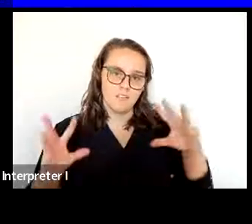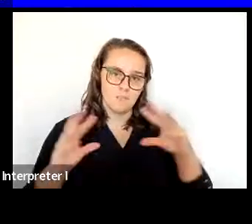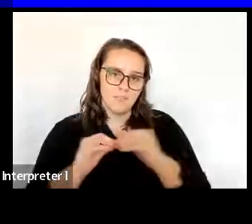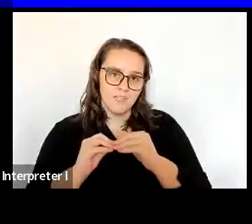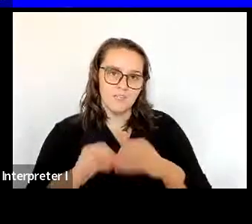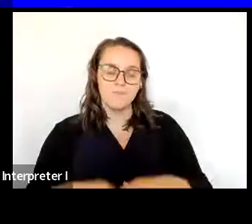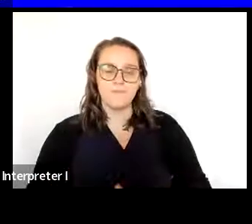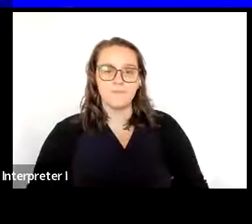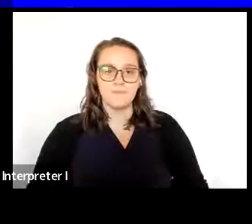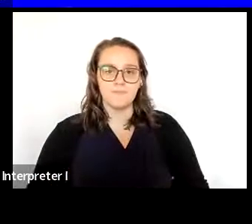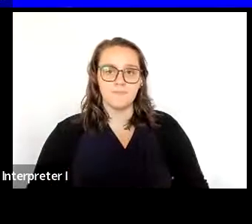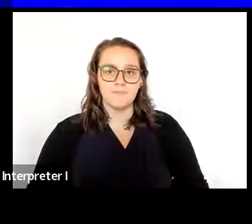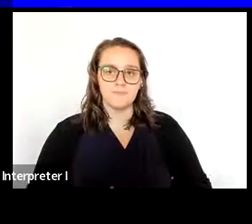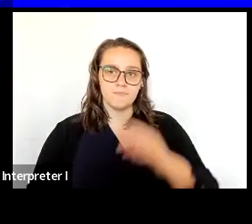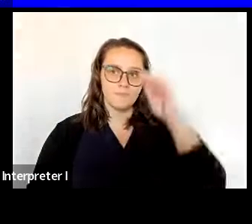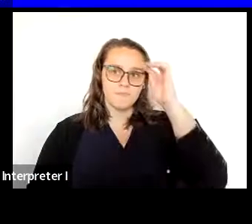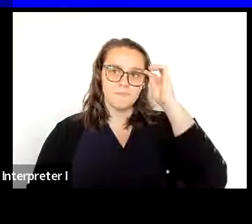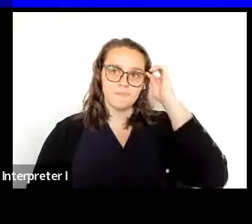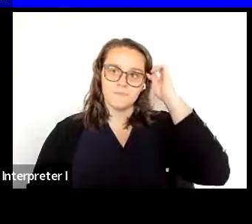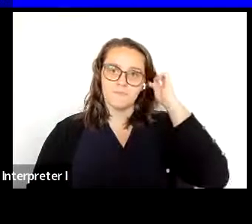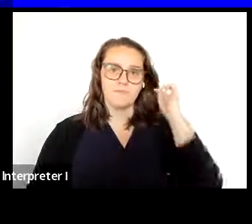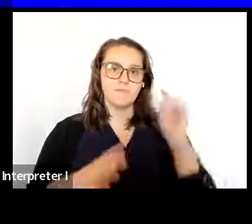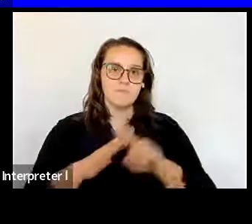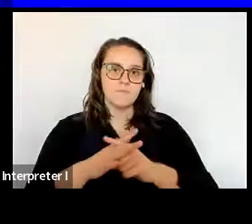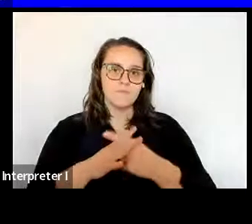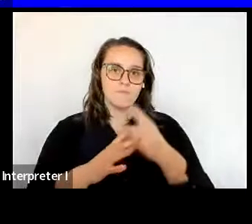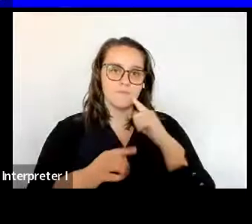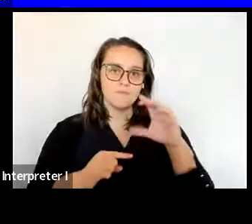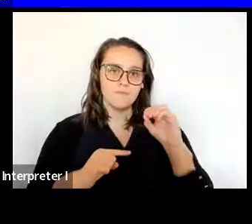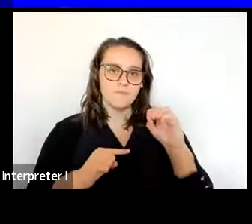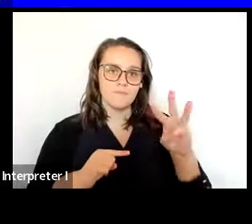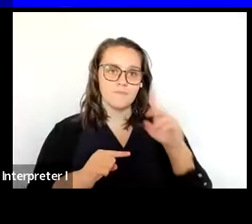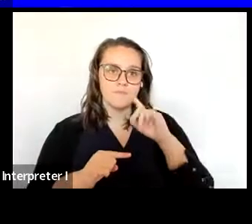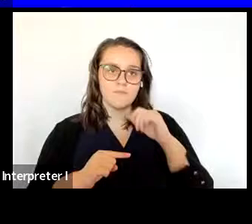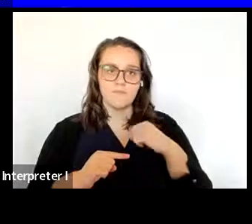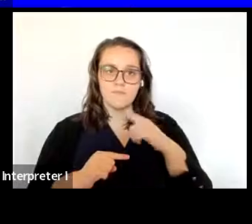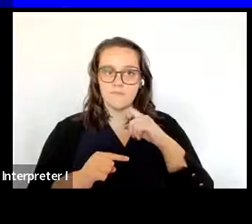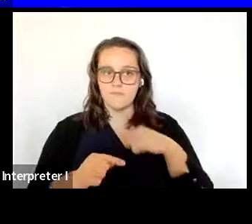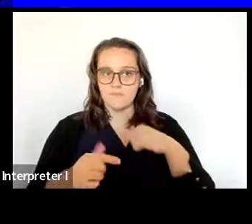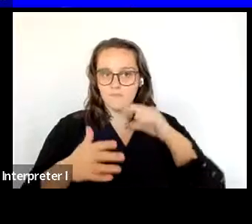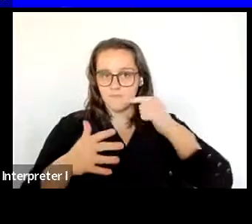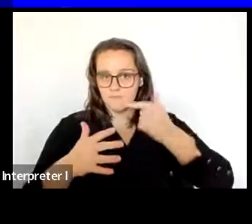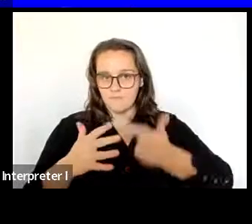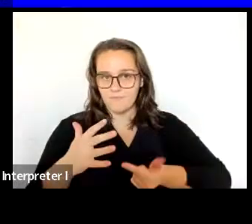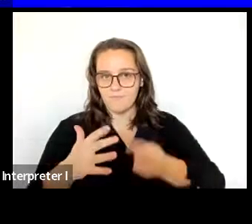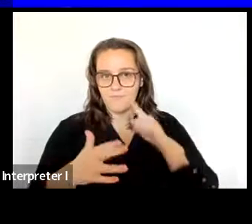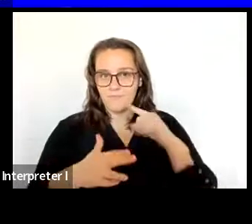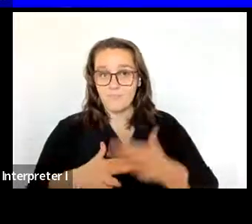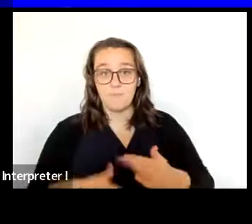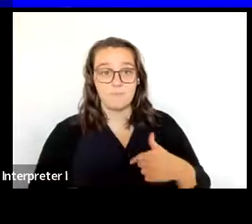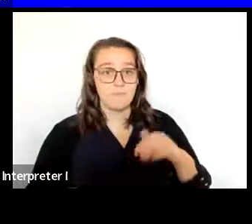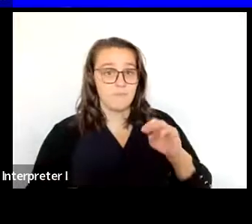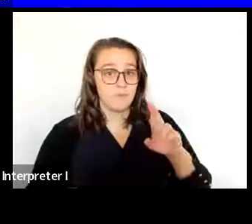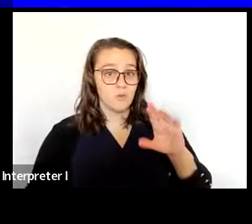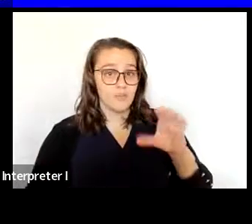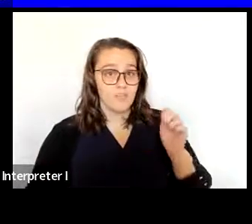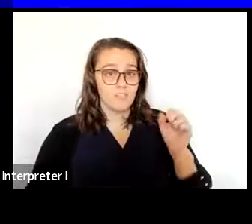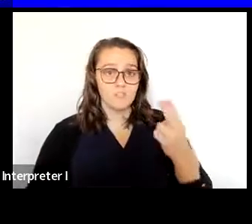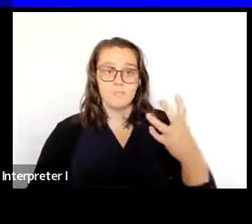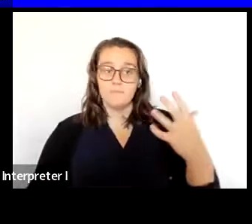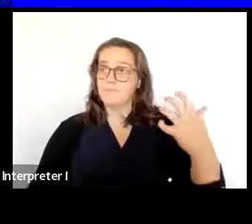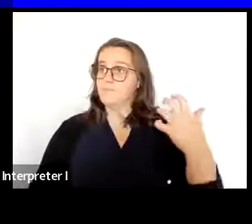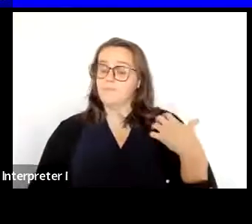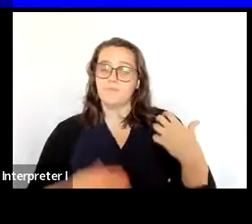our Committee of the Whole meetings with the roll call. Mr. Cash, would you please call the roll? Chairman Mendelson,